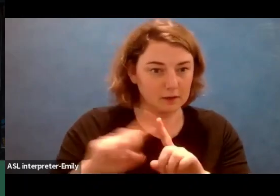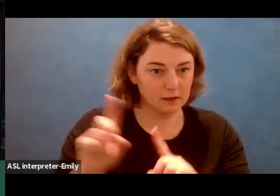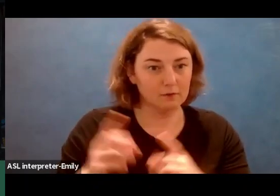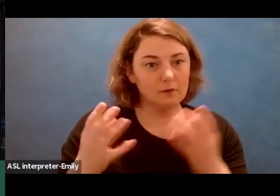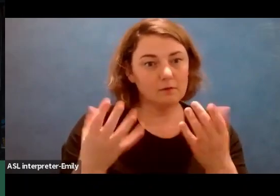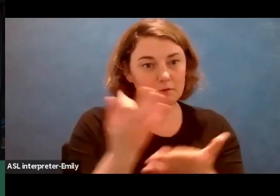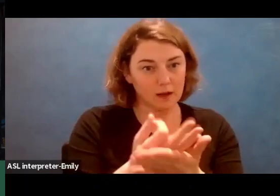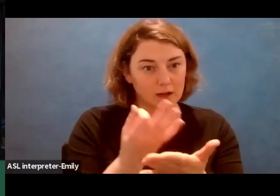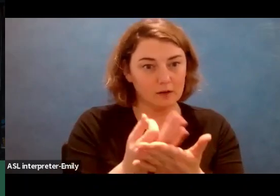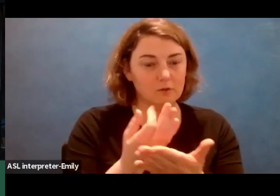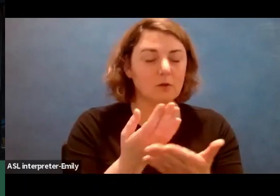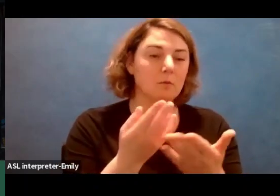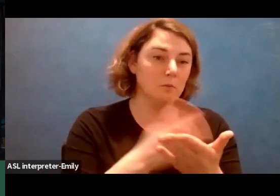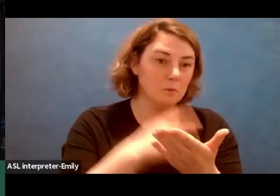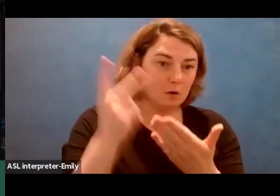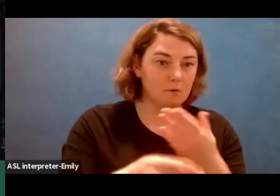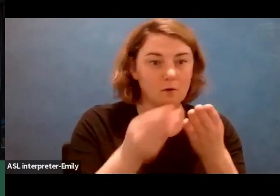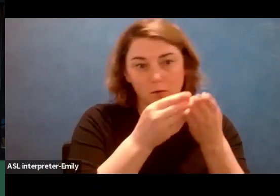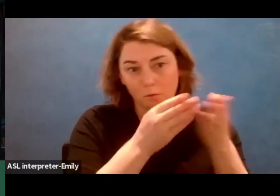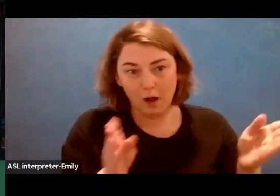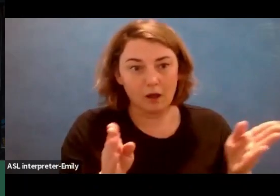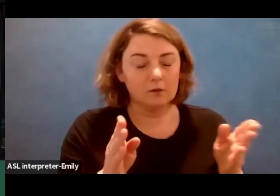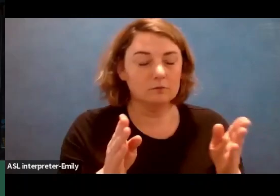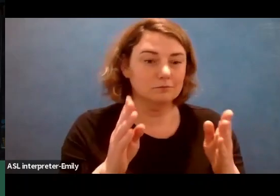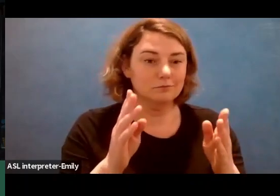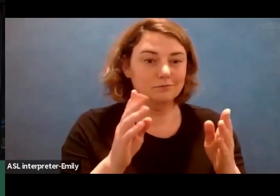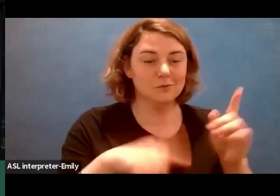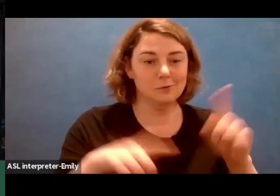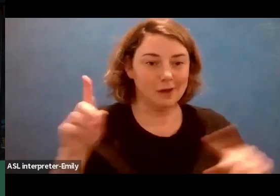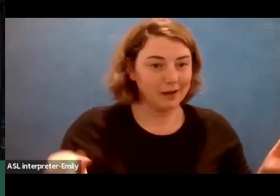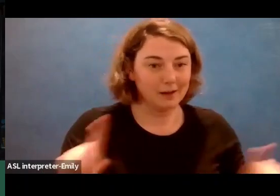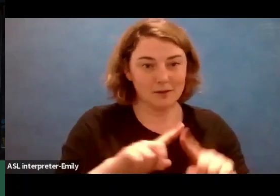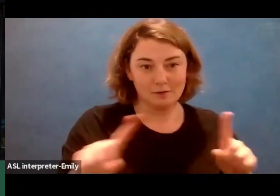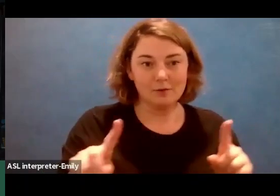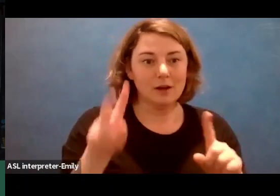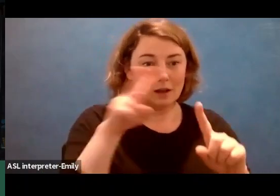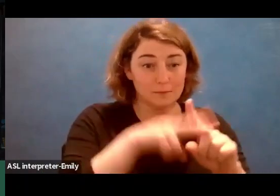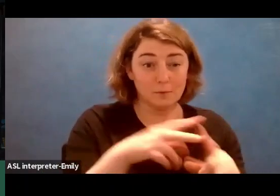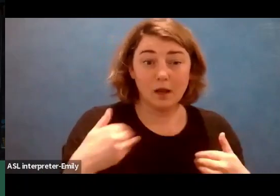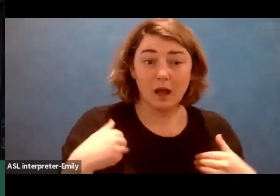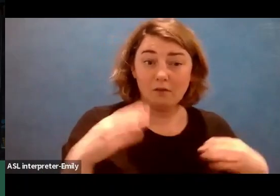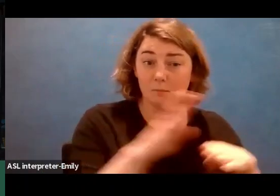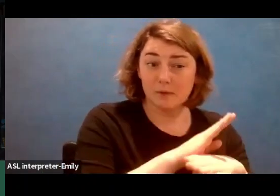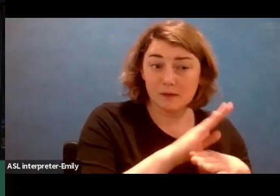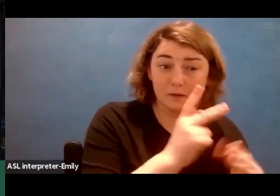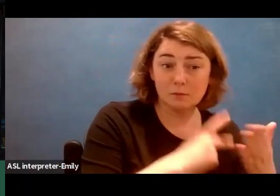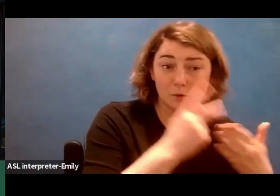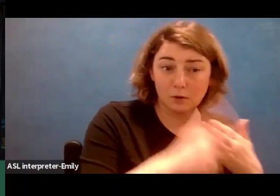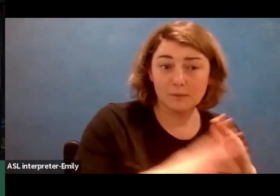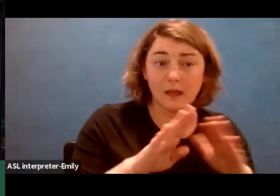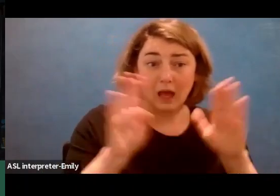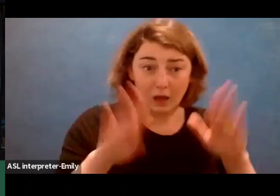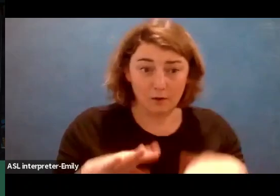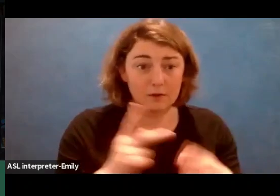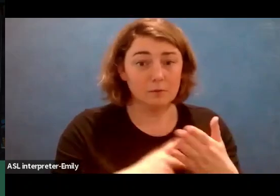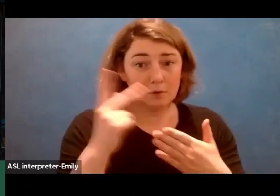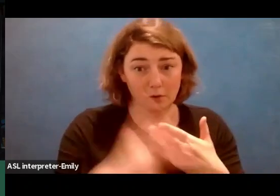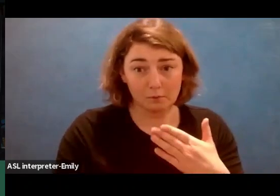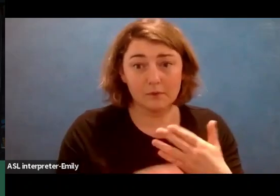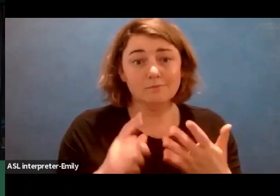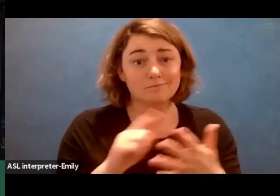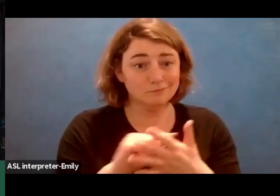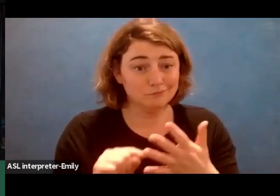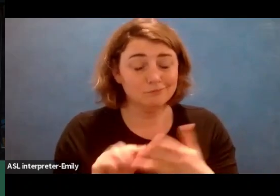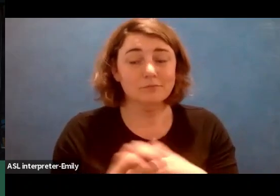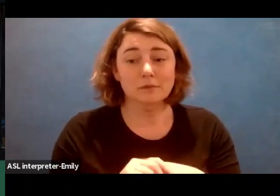a wide variety of rural applications. We have business programs, housing programs, community